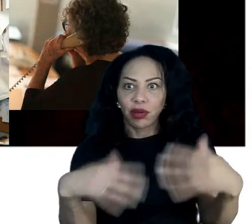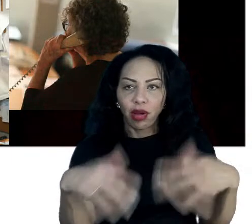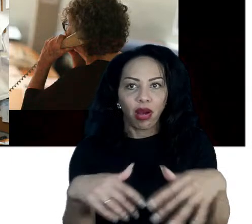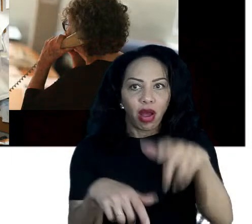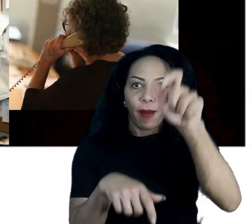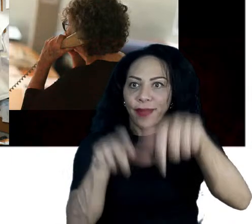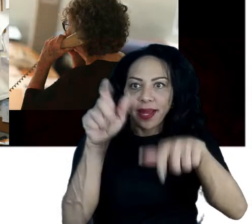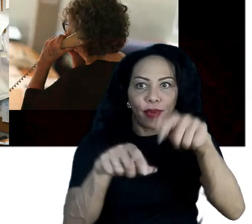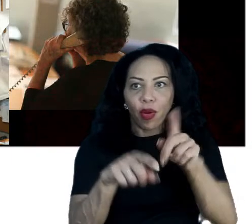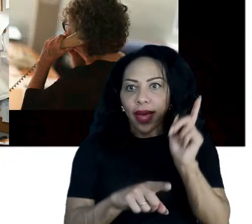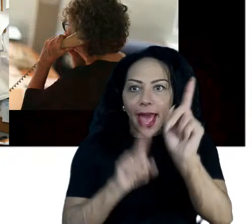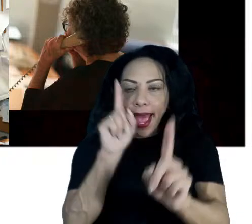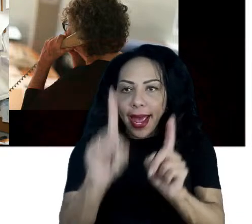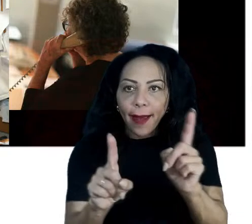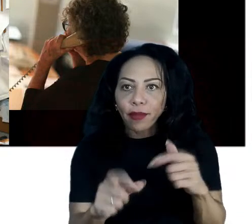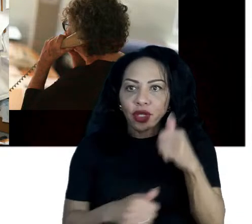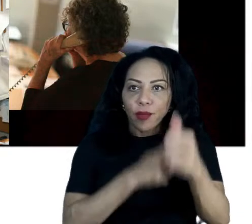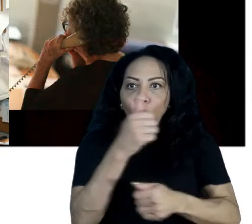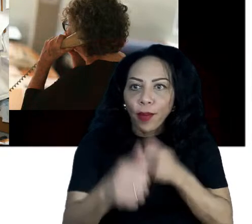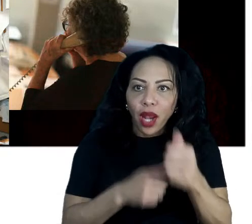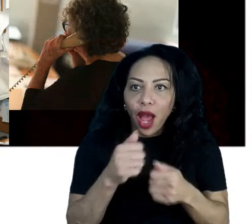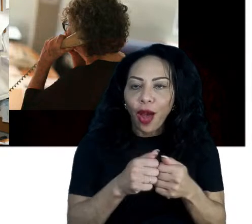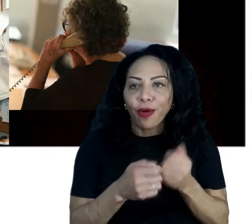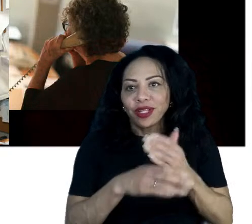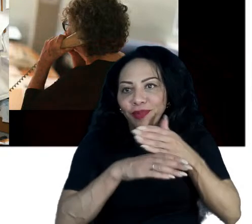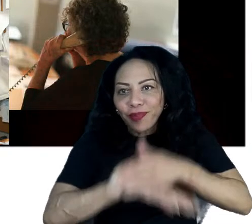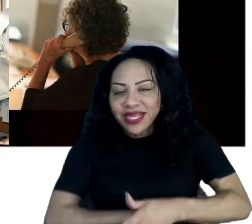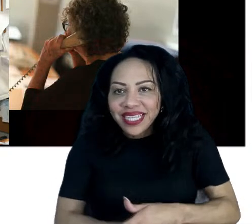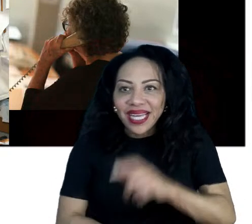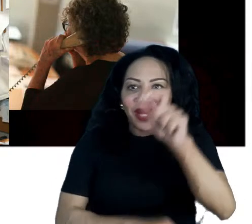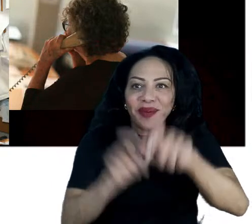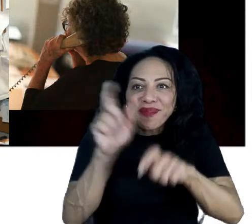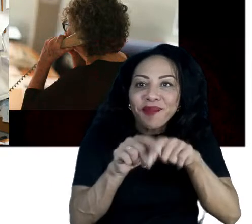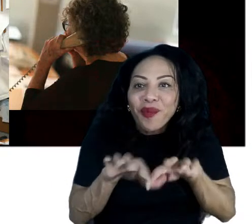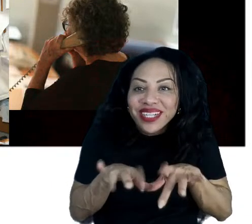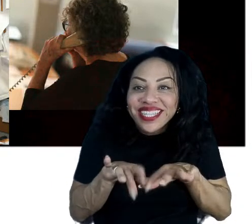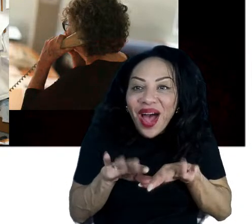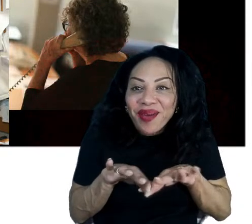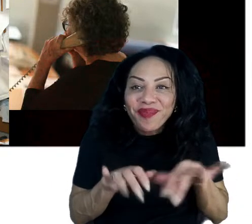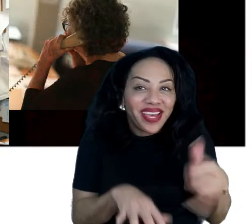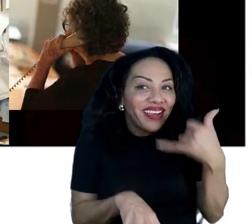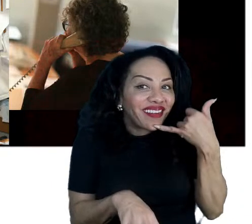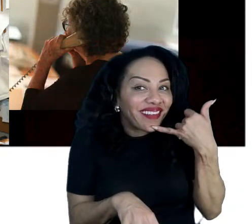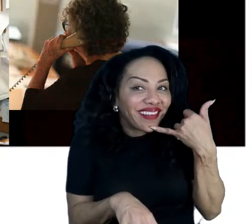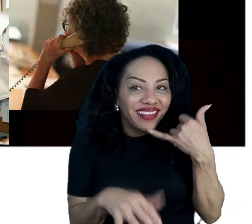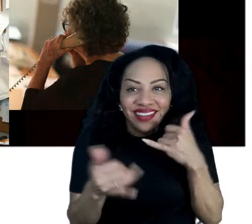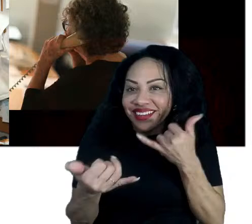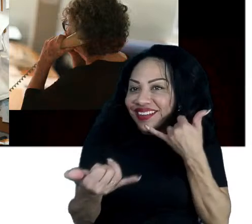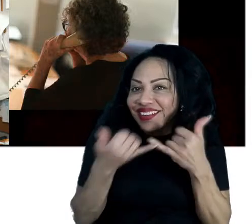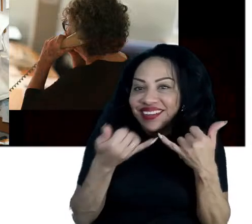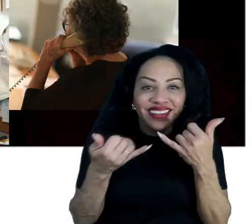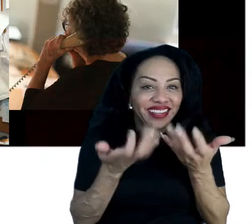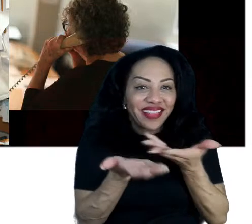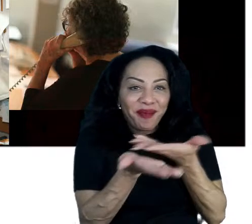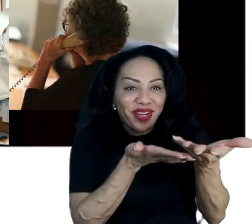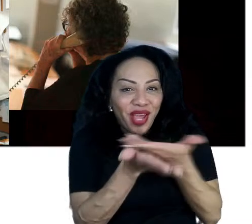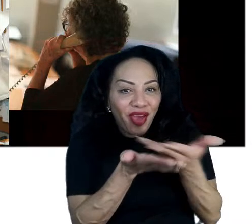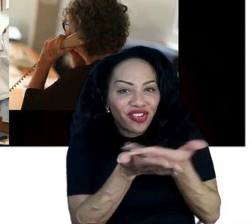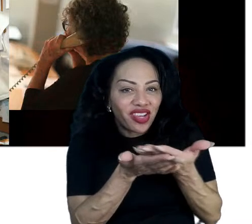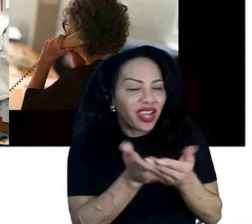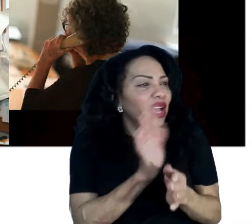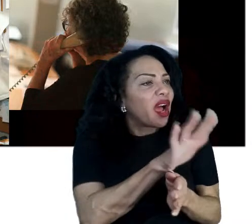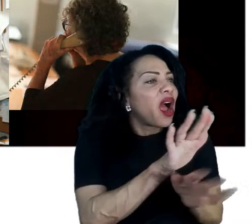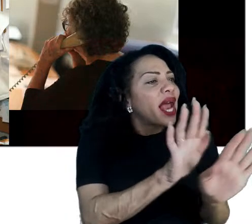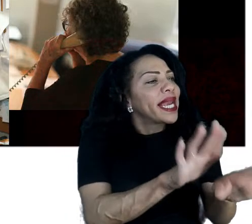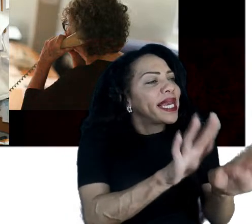really noisy. People were calling each other, typing. They were negotiating with strangers about leaving the fax machine alone so it